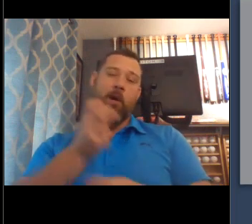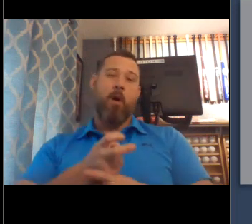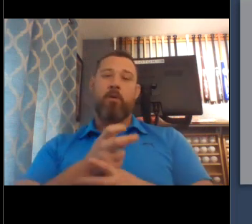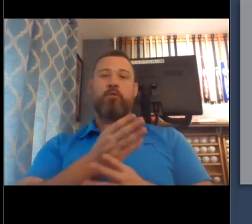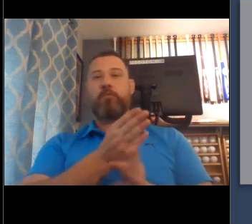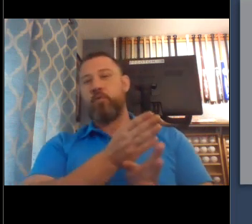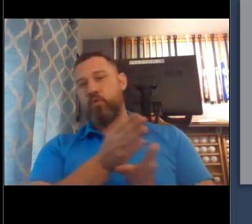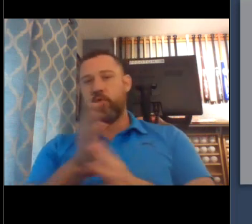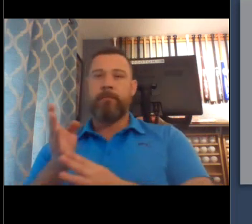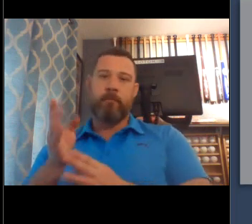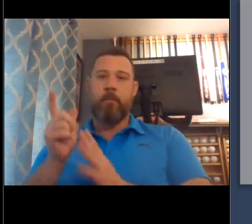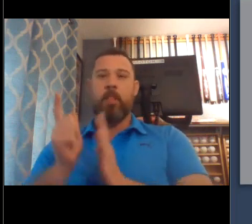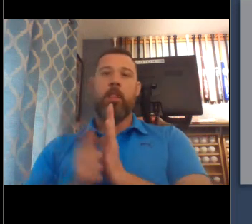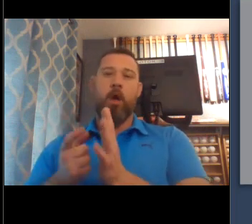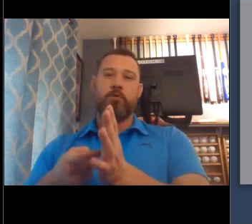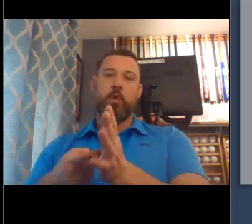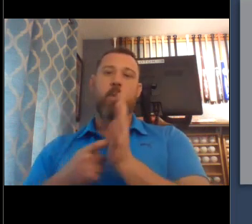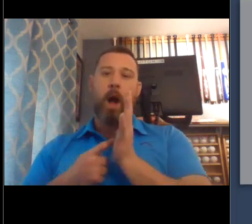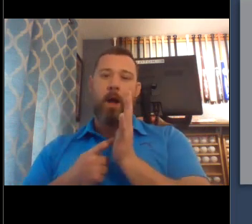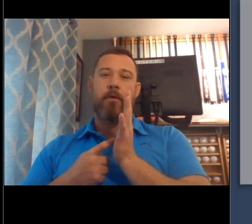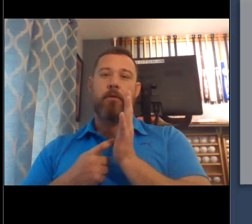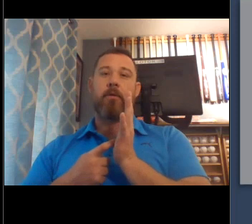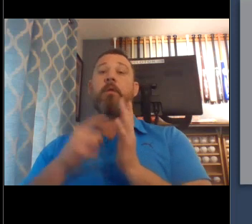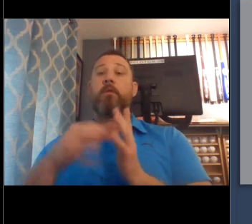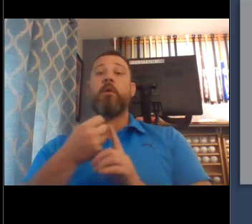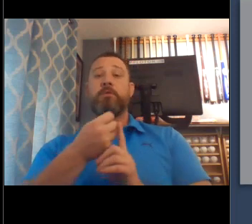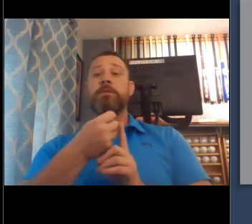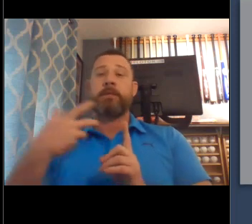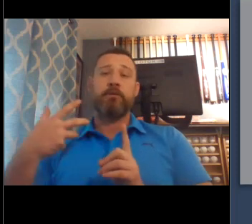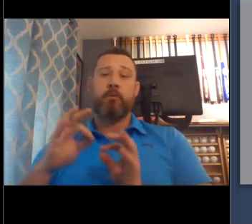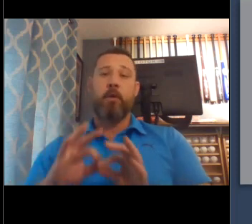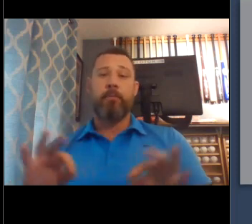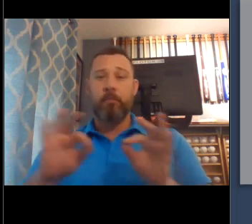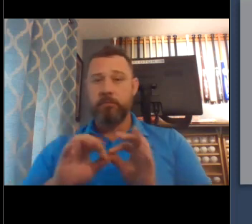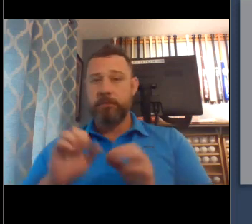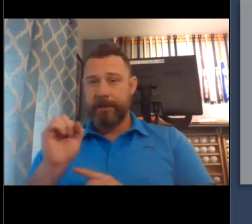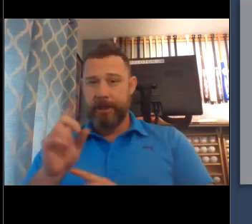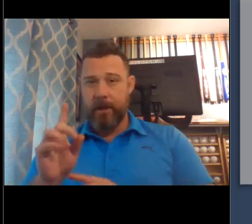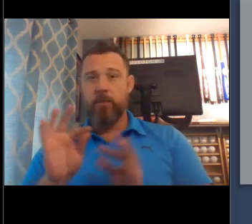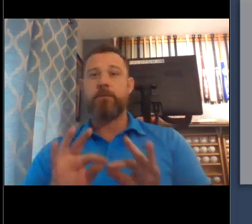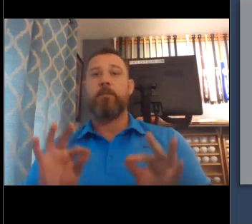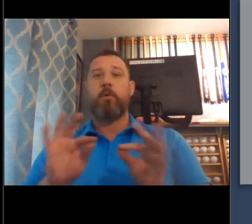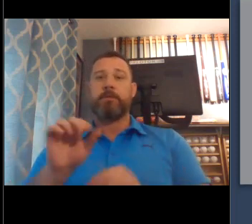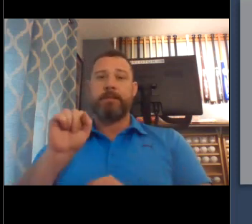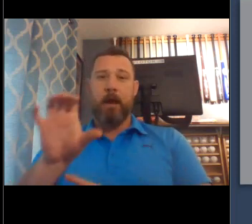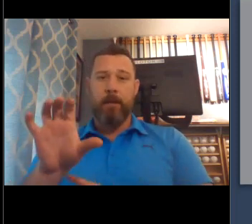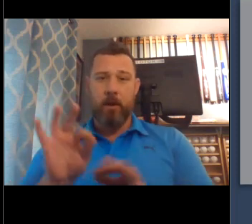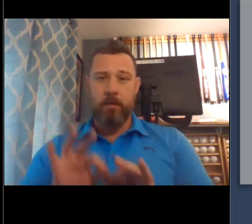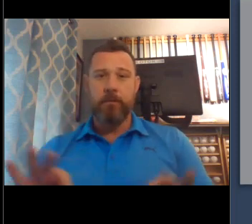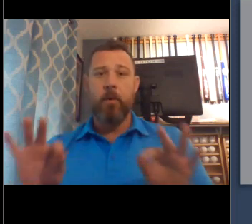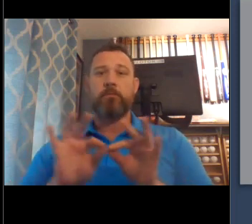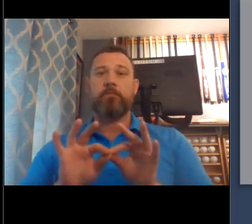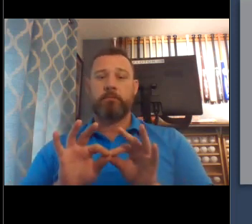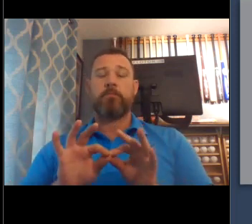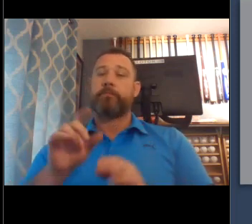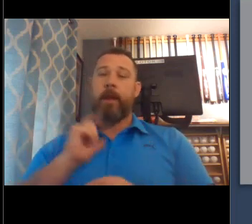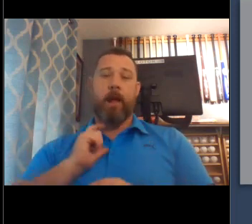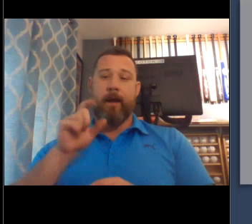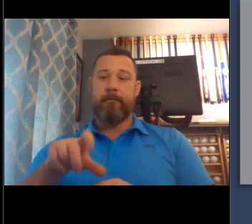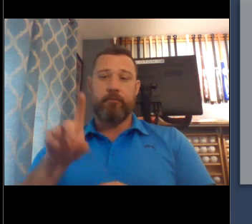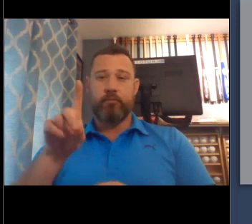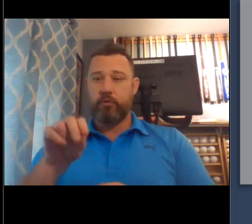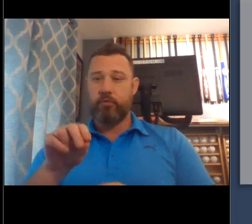law is requiring me to do. But those extensions are important. San Diego is important. Sacramento is important. I got to do this